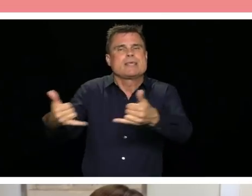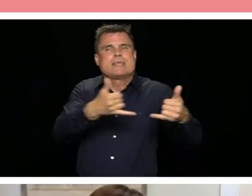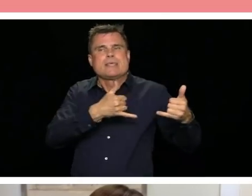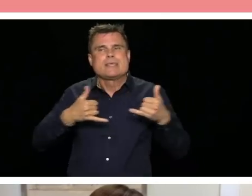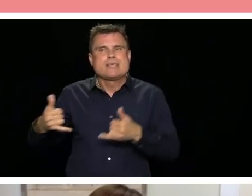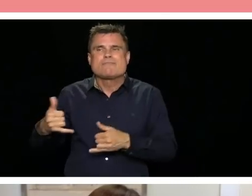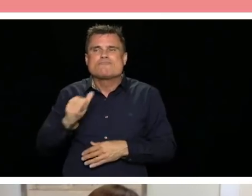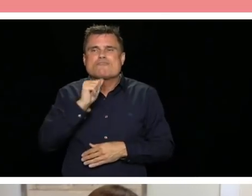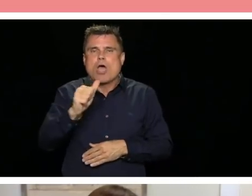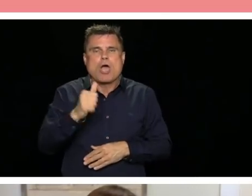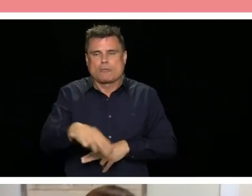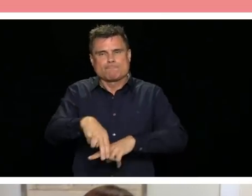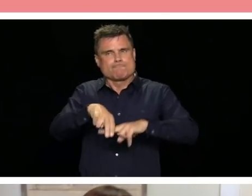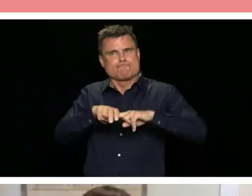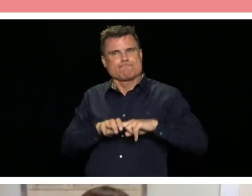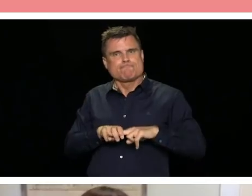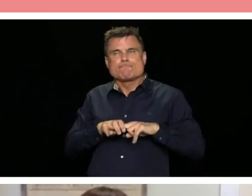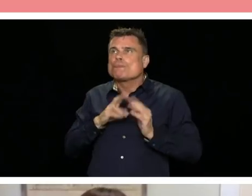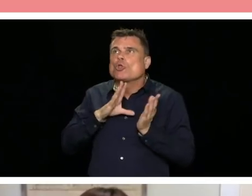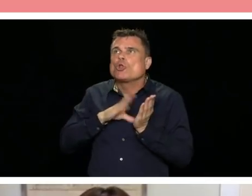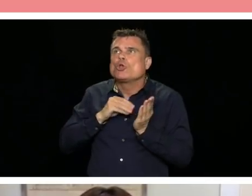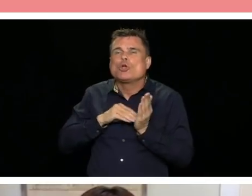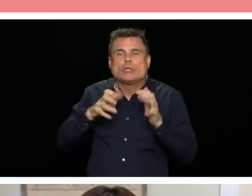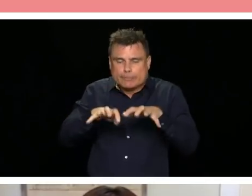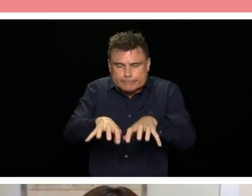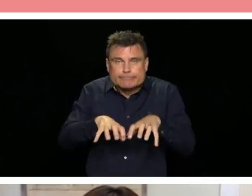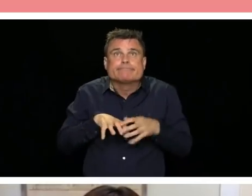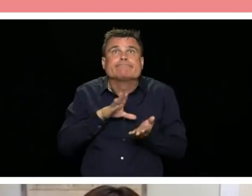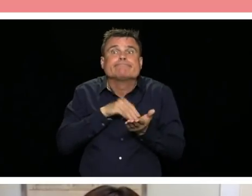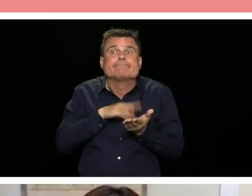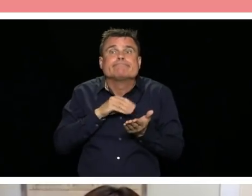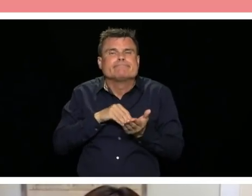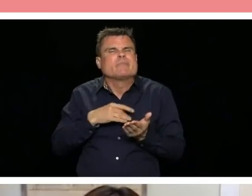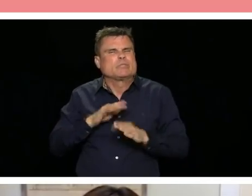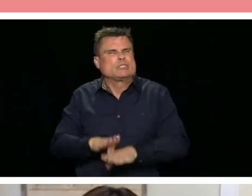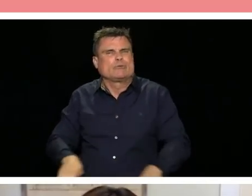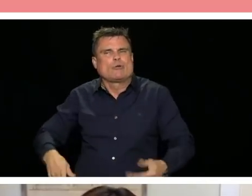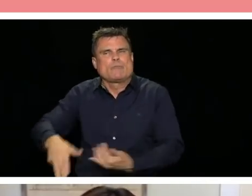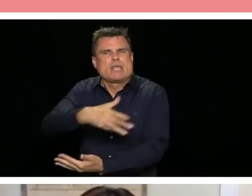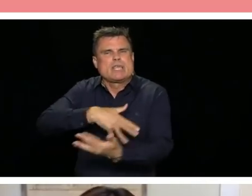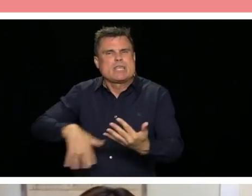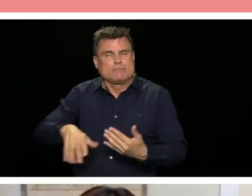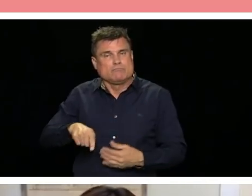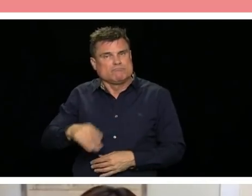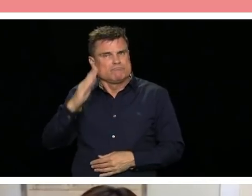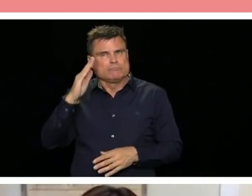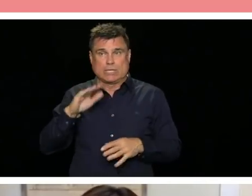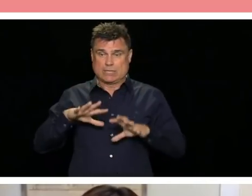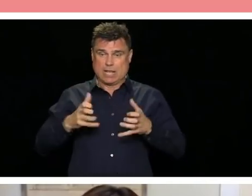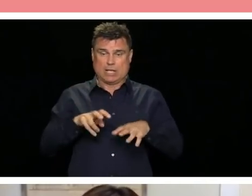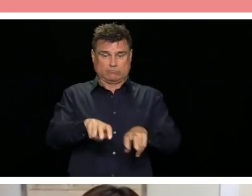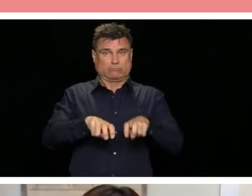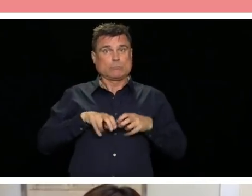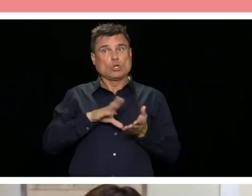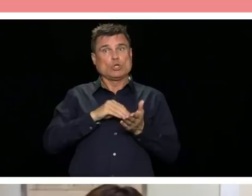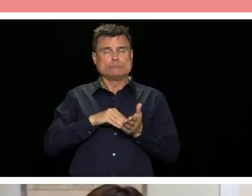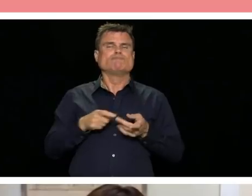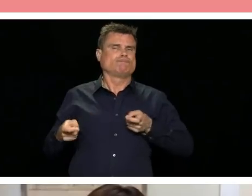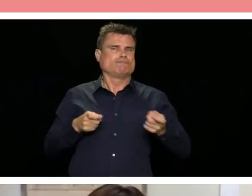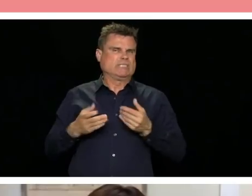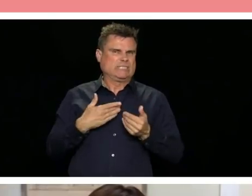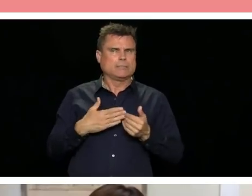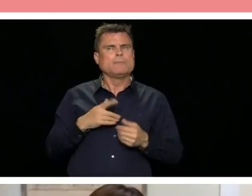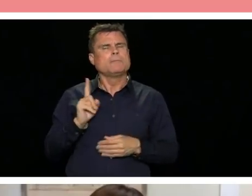adults. We know that that is a very important way of preventing transmission. It's one of our